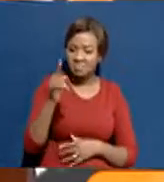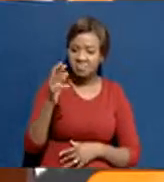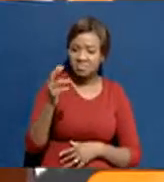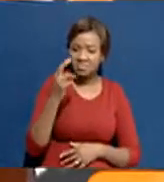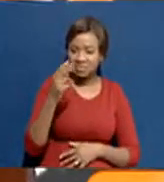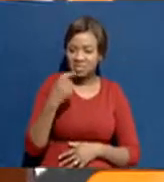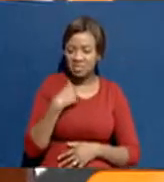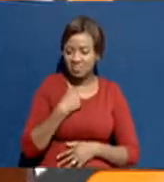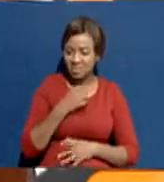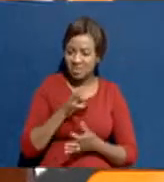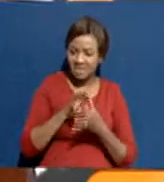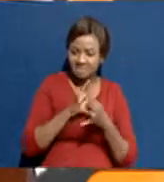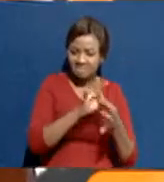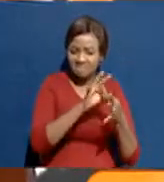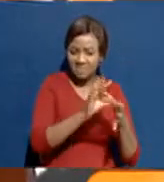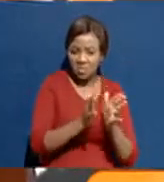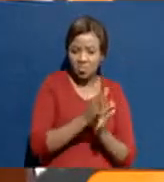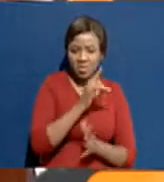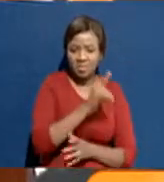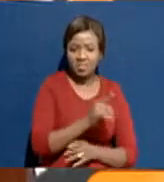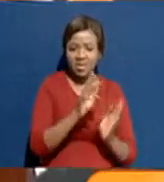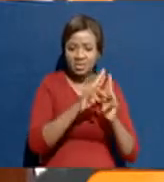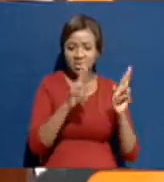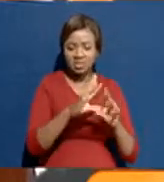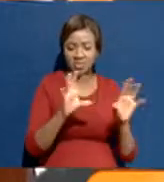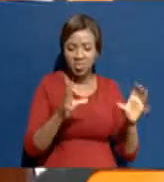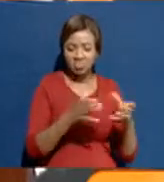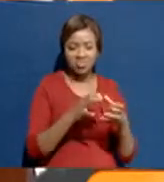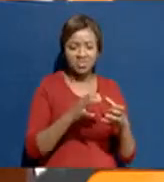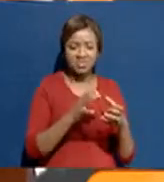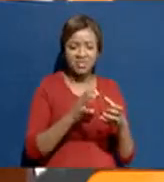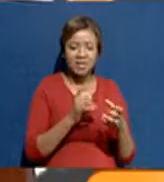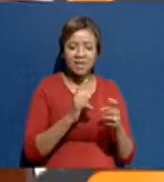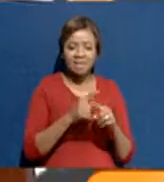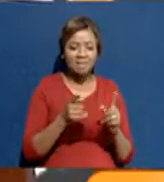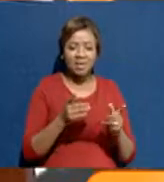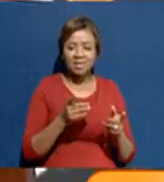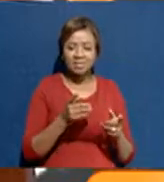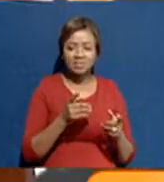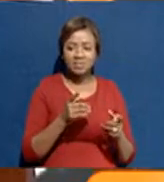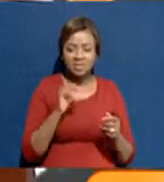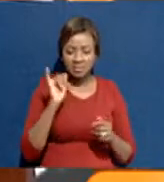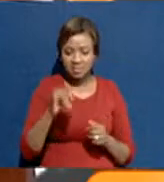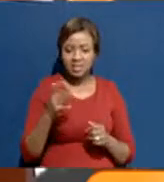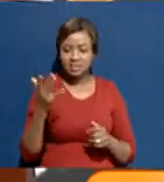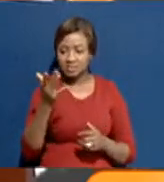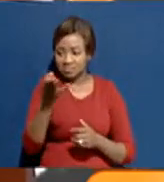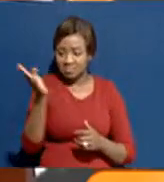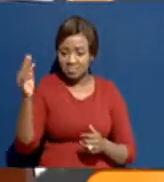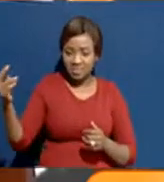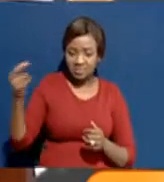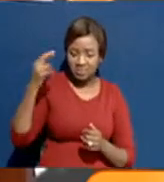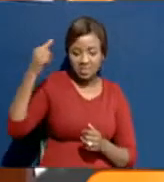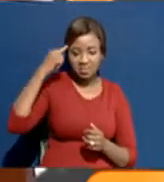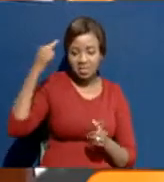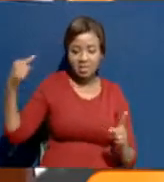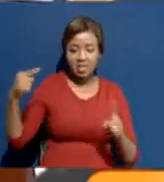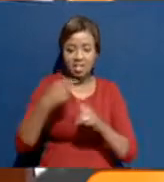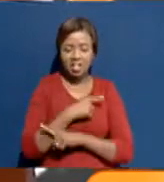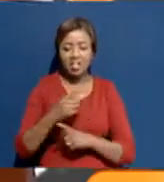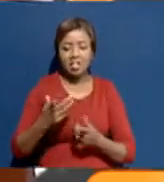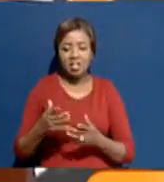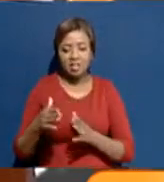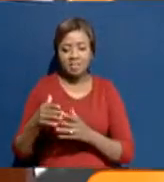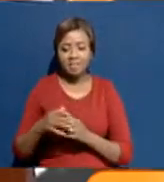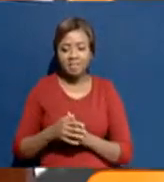some people, okay? And that may have also has marked me for something else. On the other hand, there